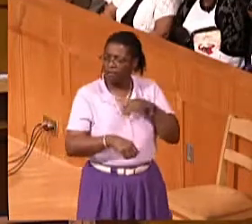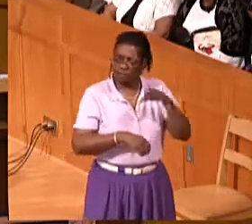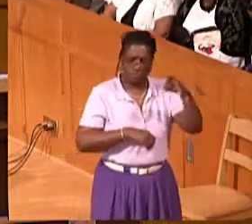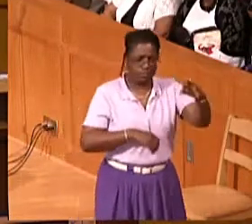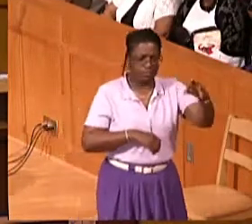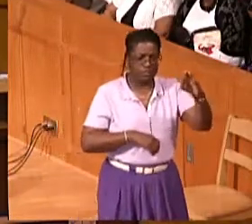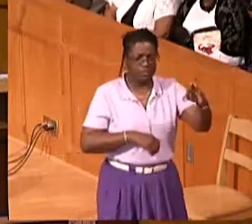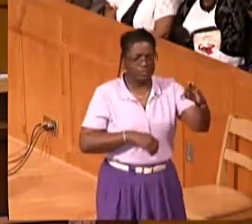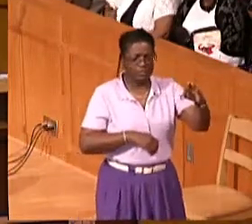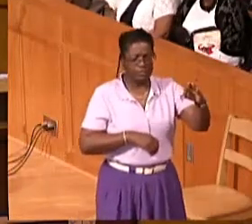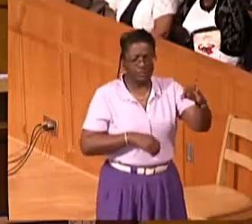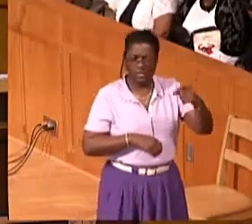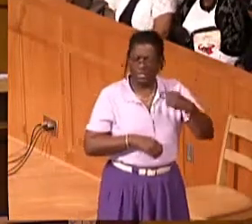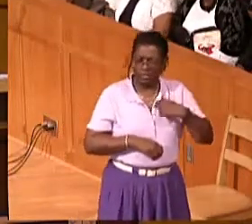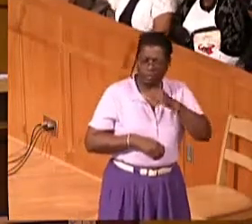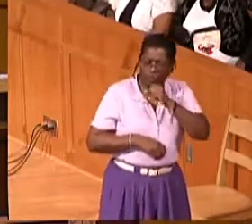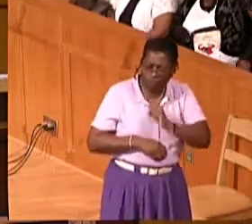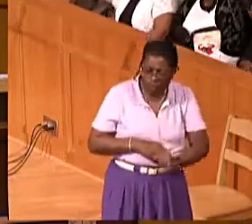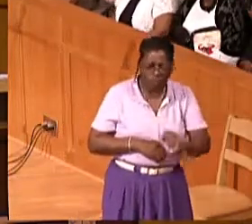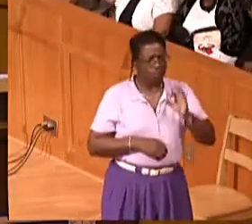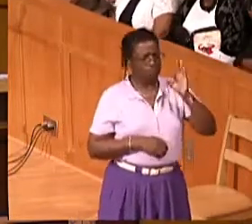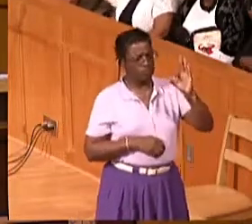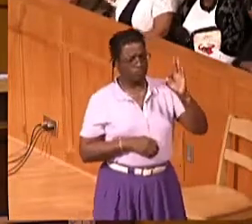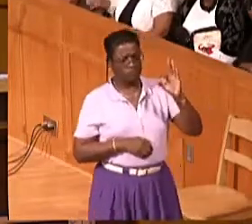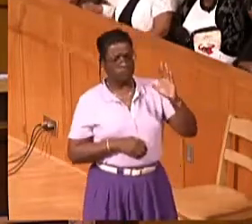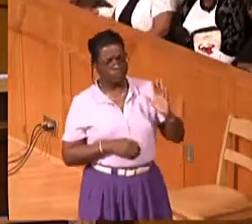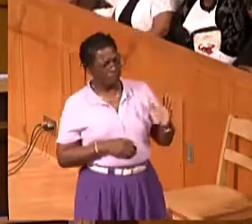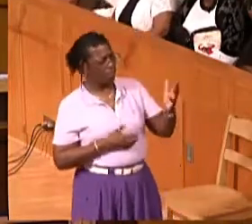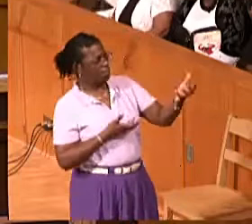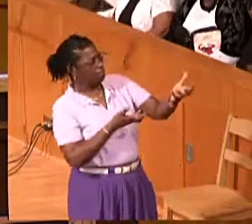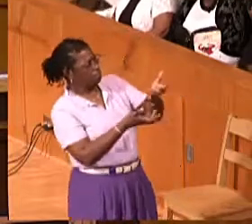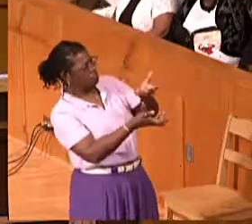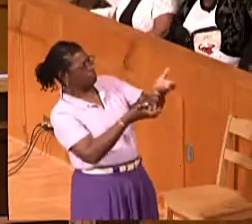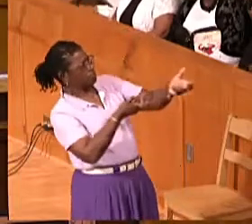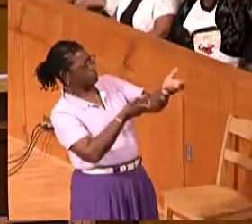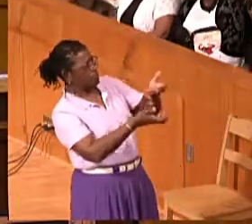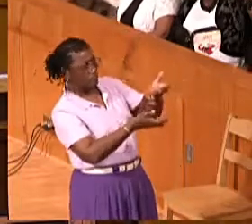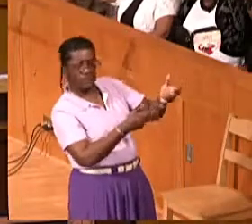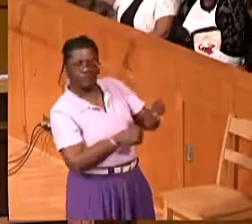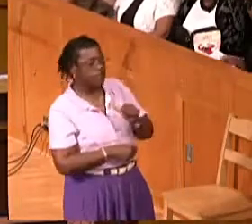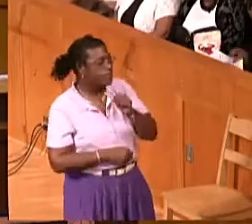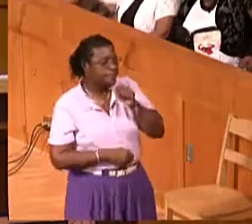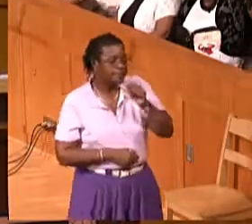old preacher who shared with me that there is no discharge in this army.